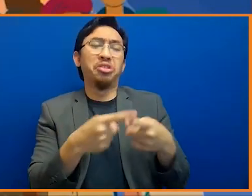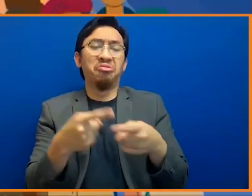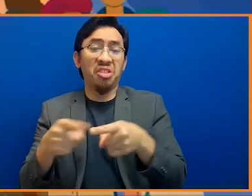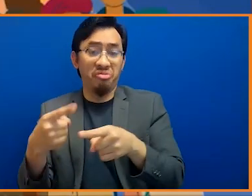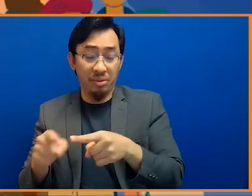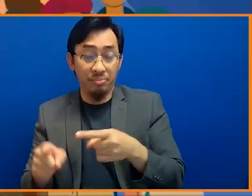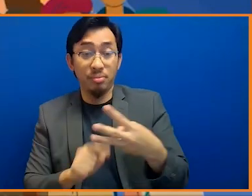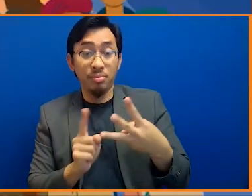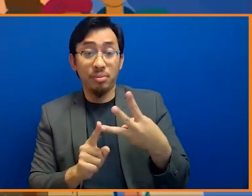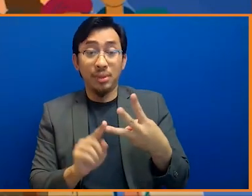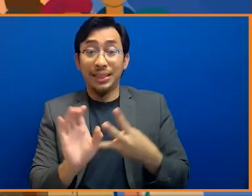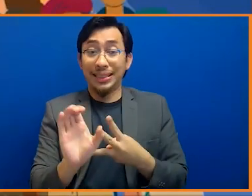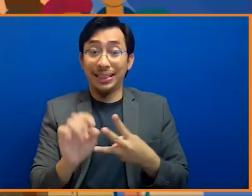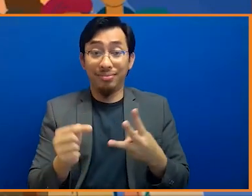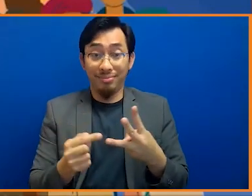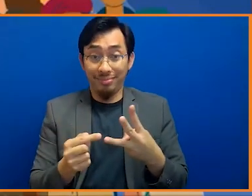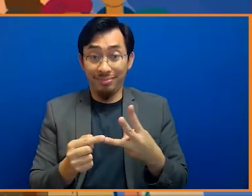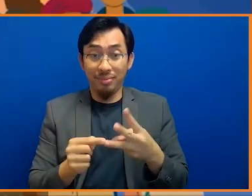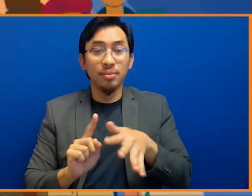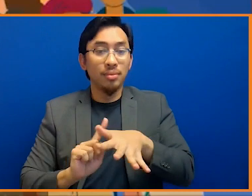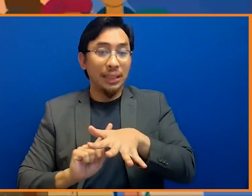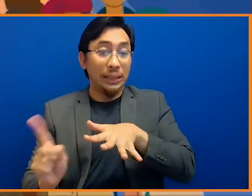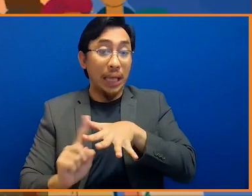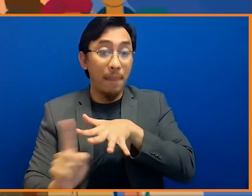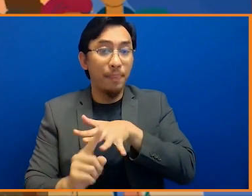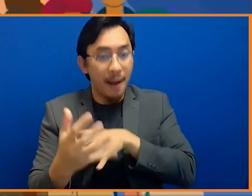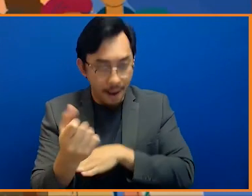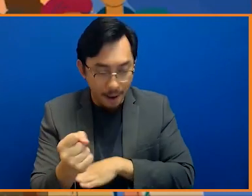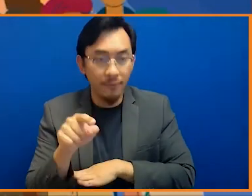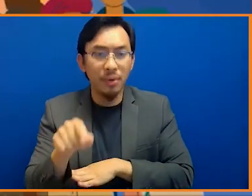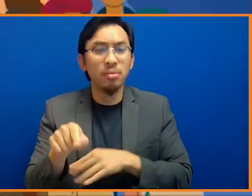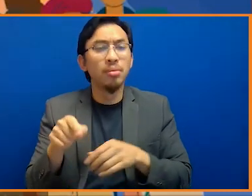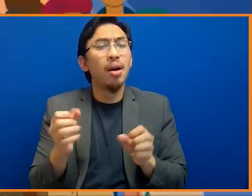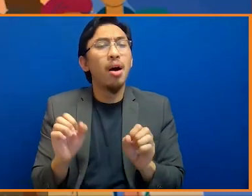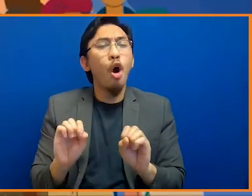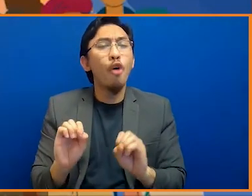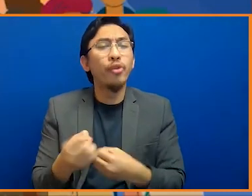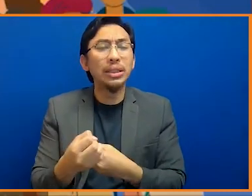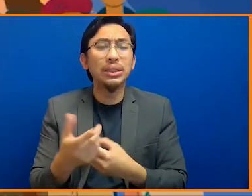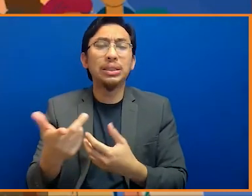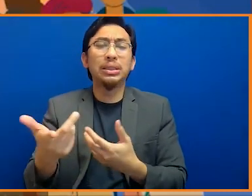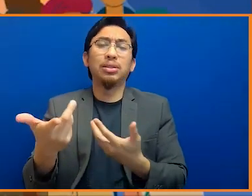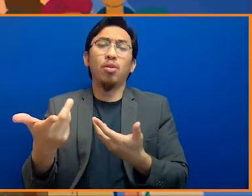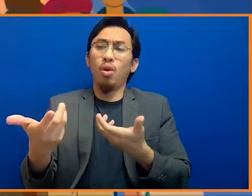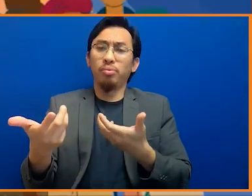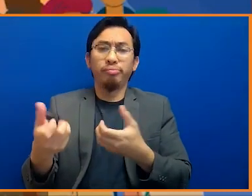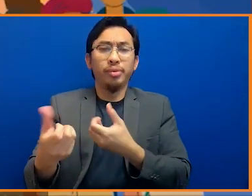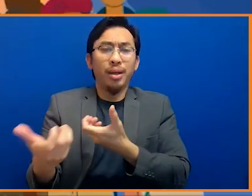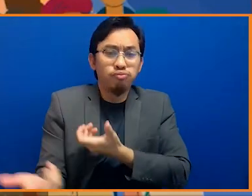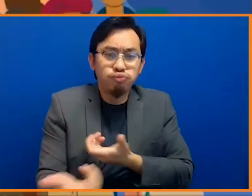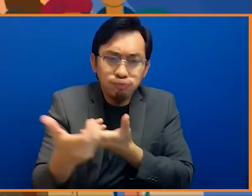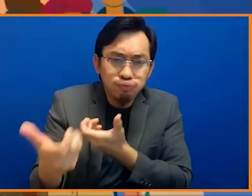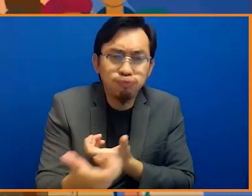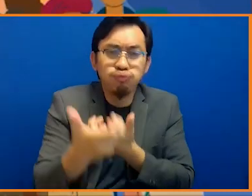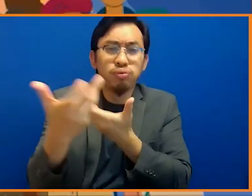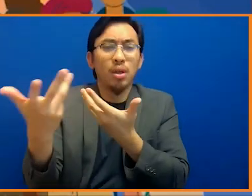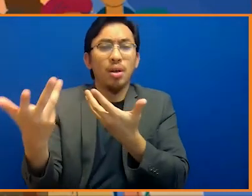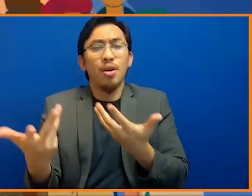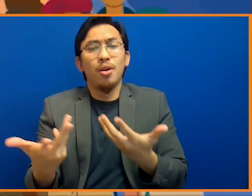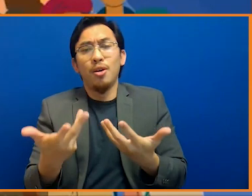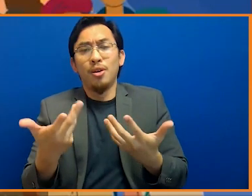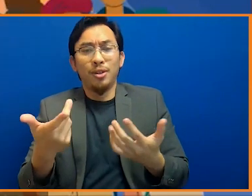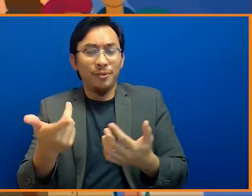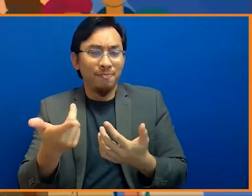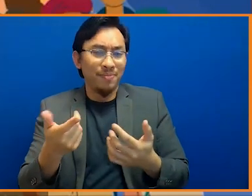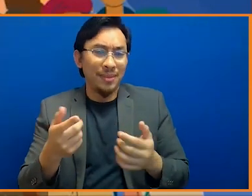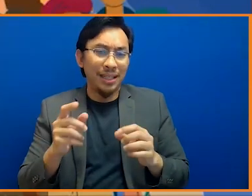C. It is an escape building, but later changed also an office for firefighters and